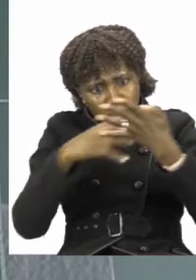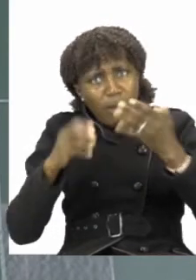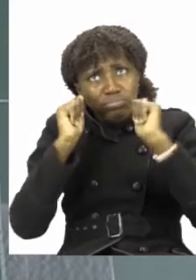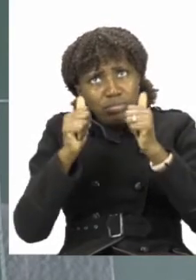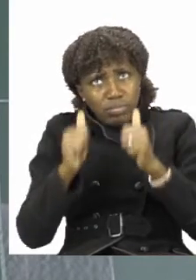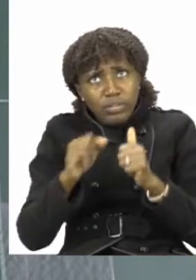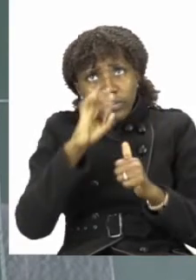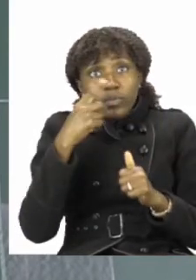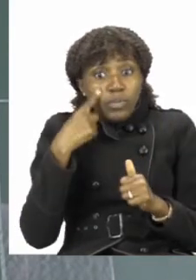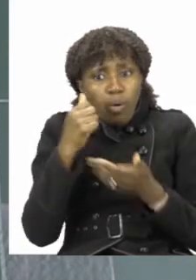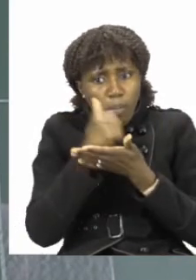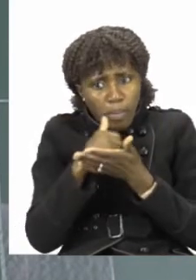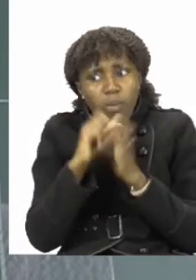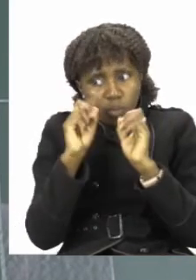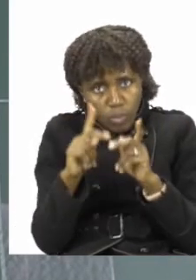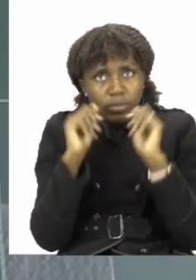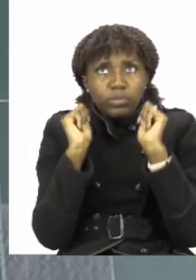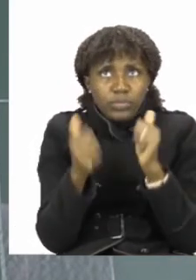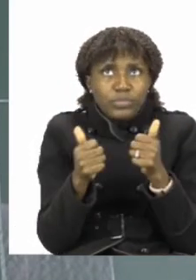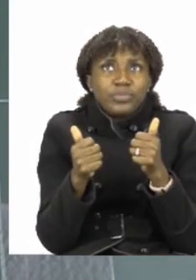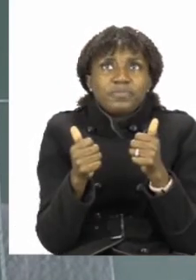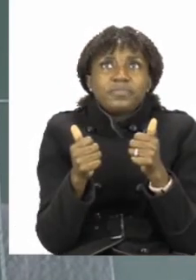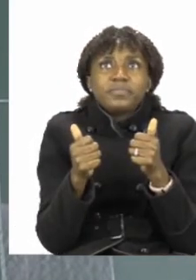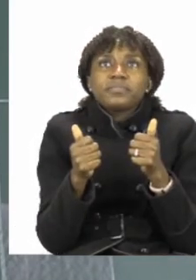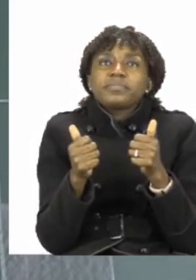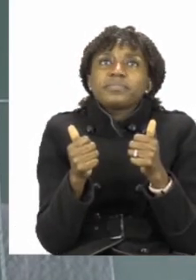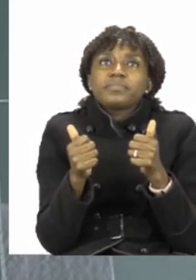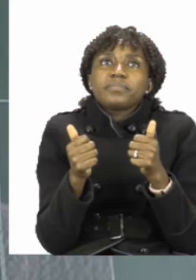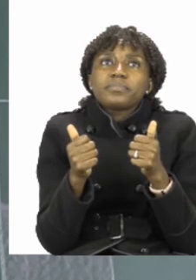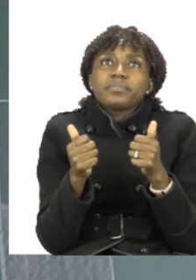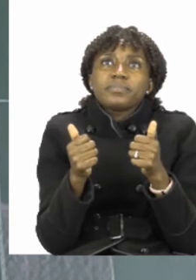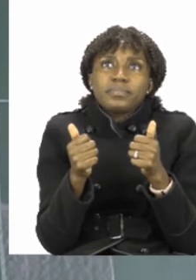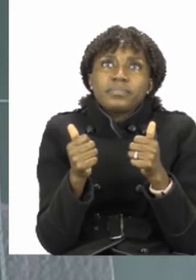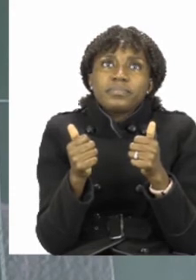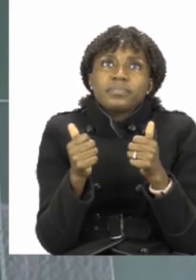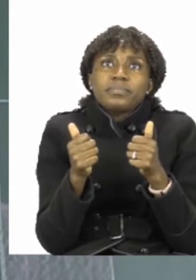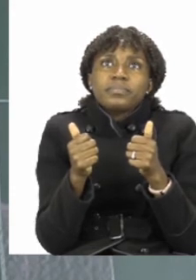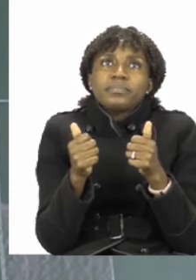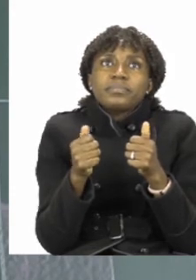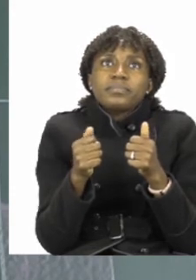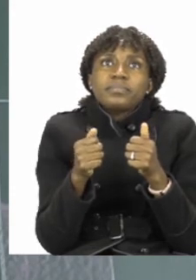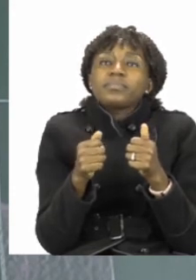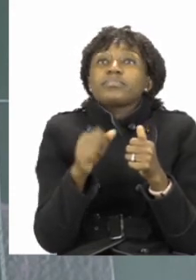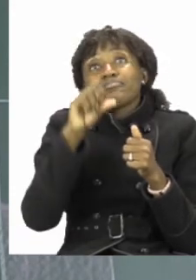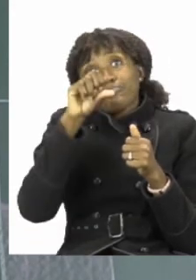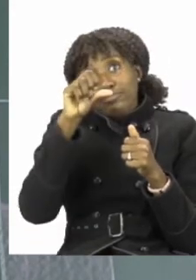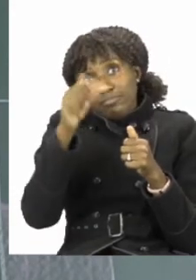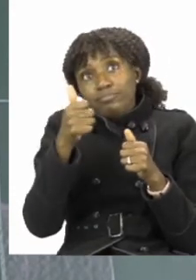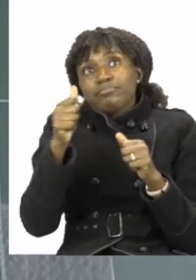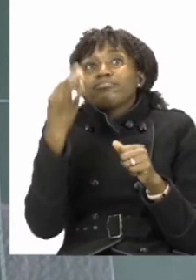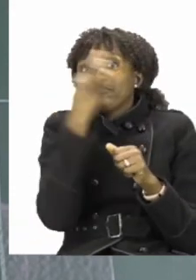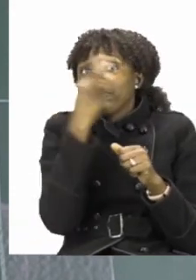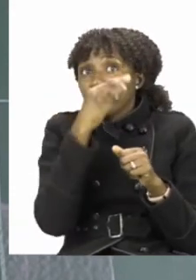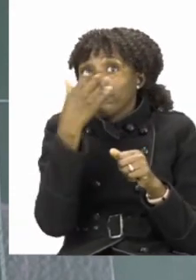what is going on and your work is neat, then that means you've done the correct thing. Now, these are not the only roses and